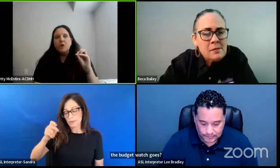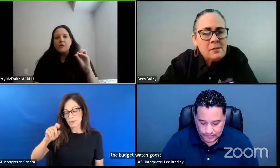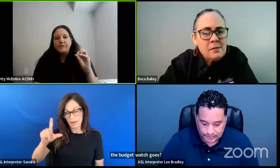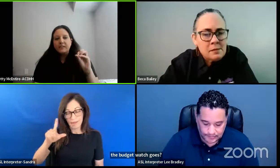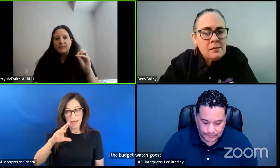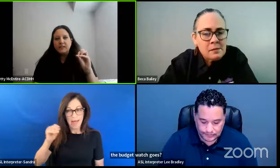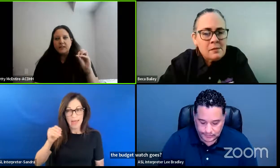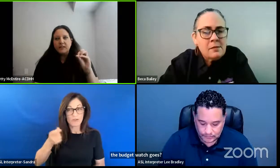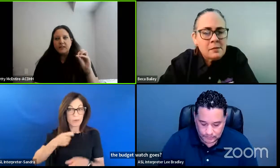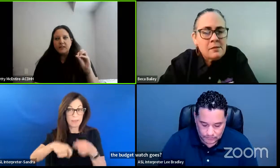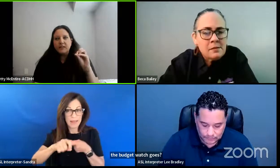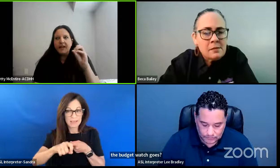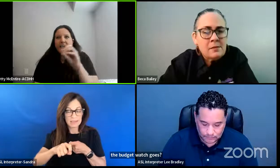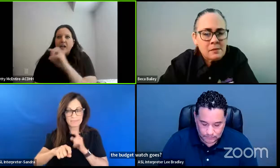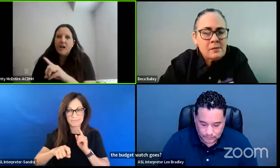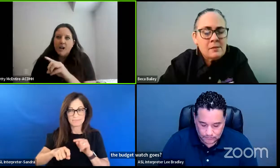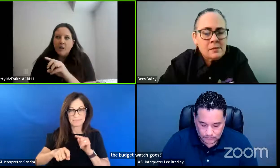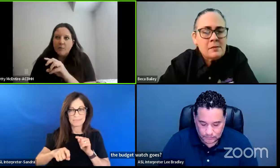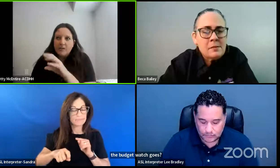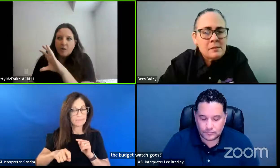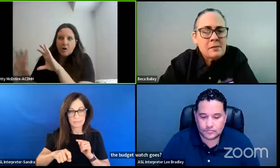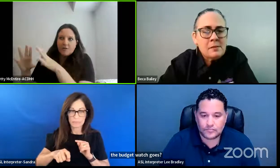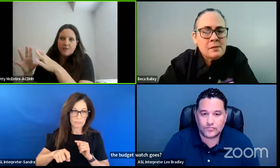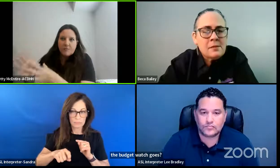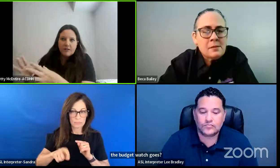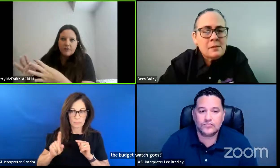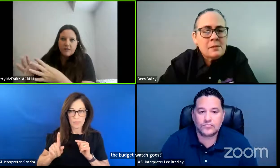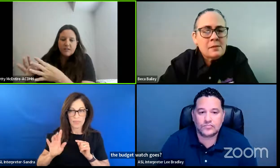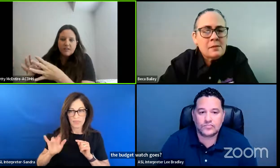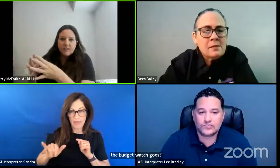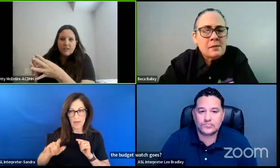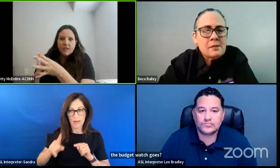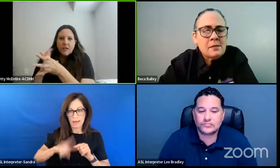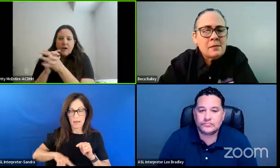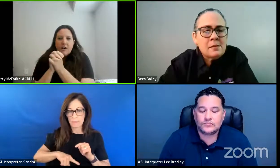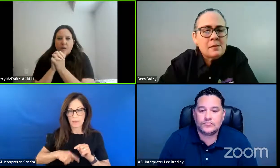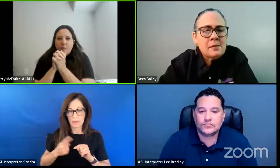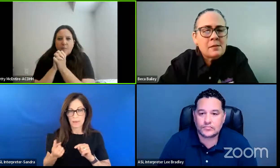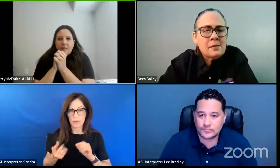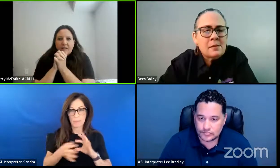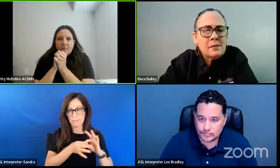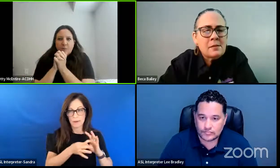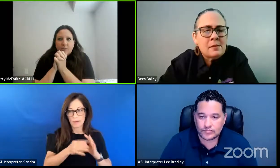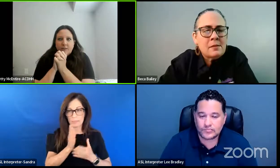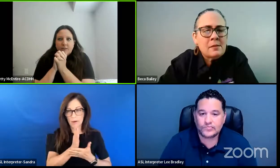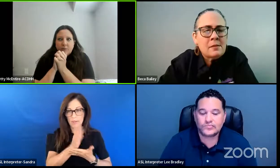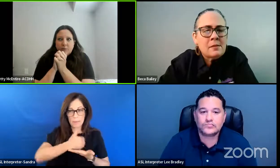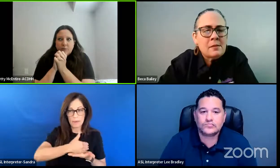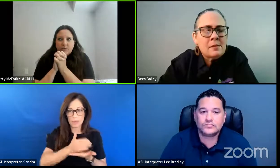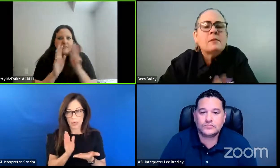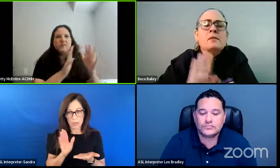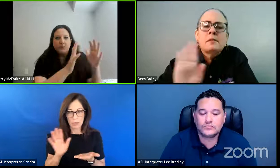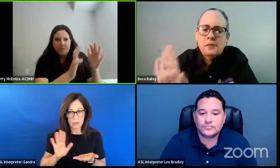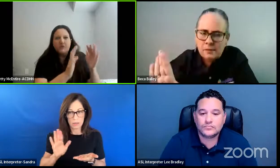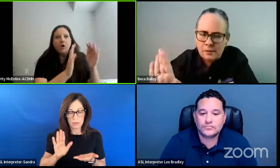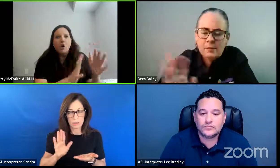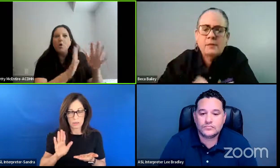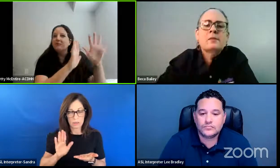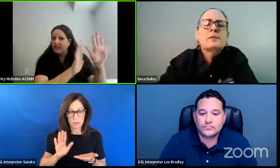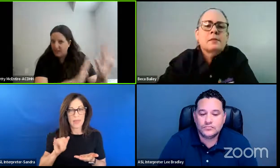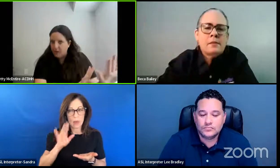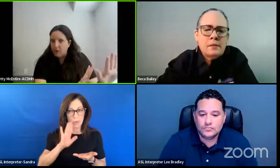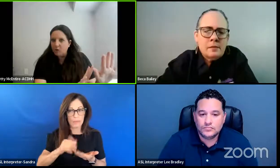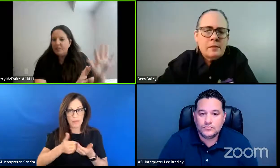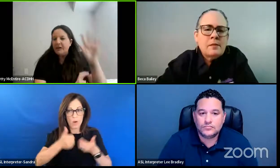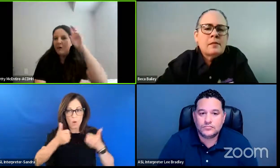I don't know if that can't come as part of the budget. But that's going to be its